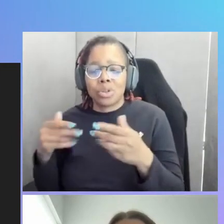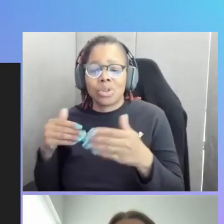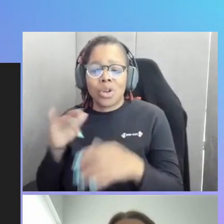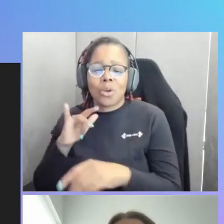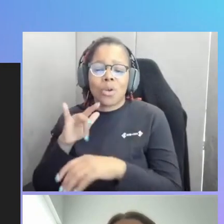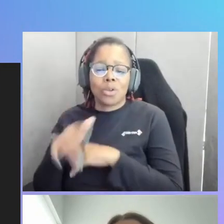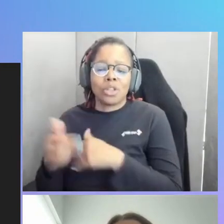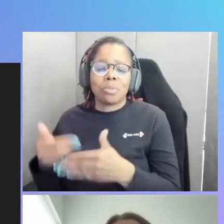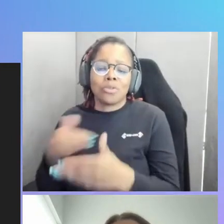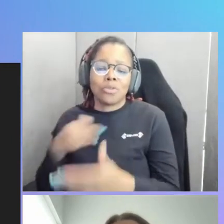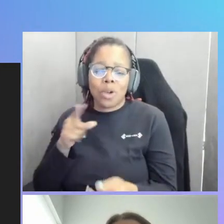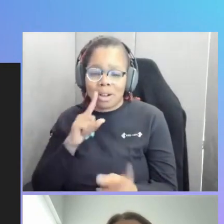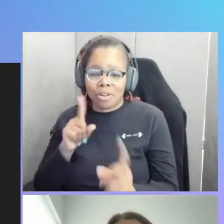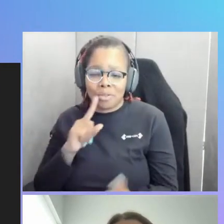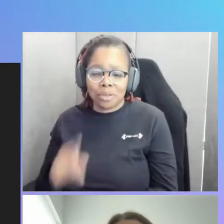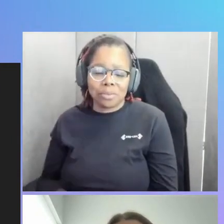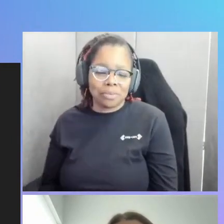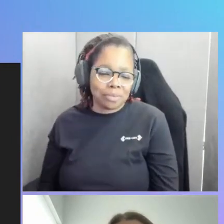interview sessions.